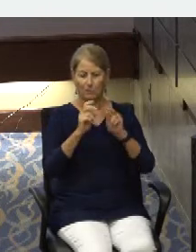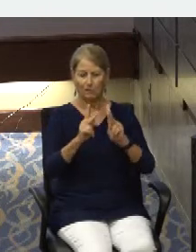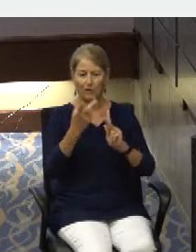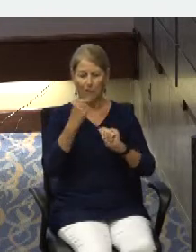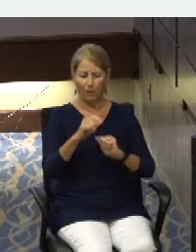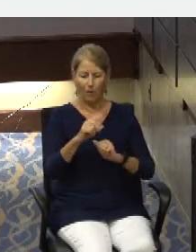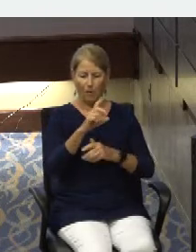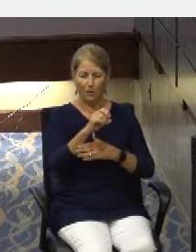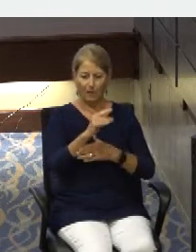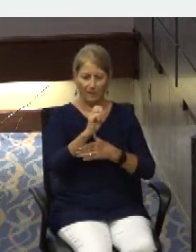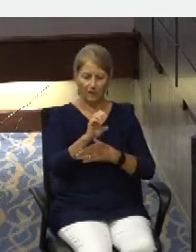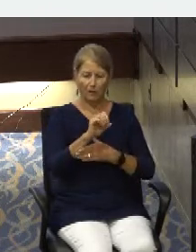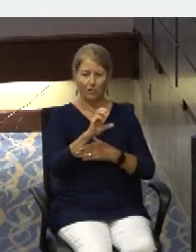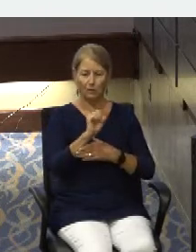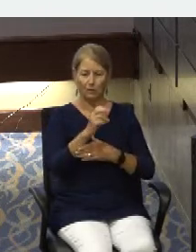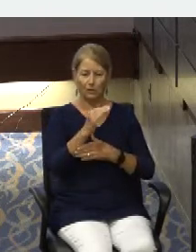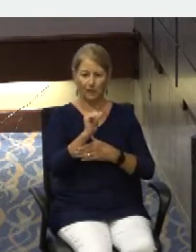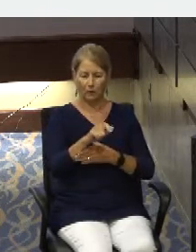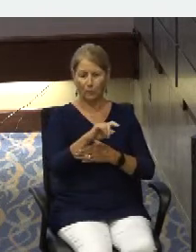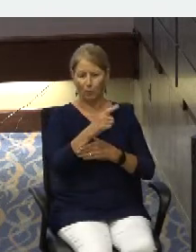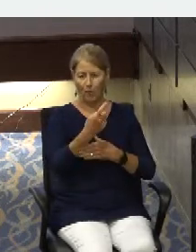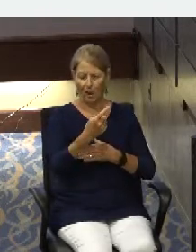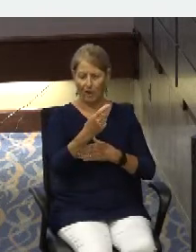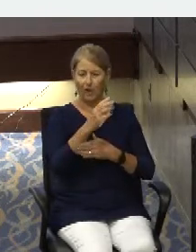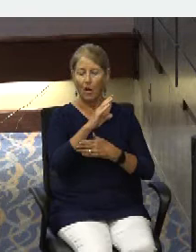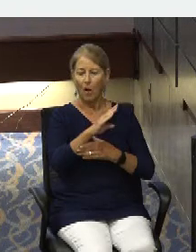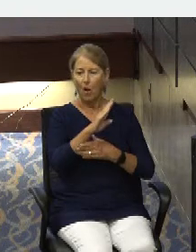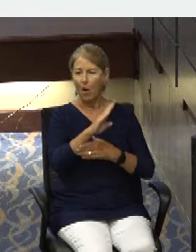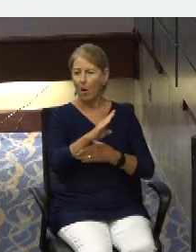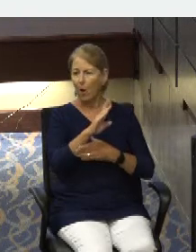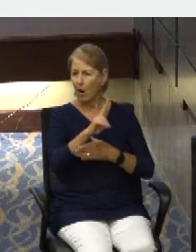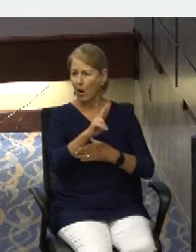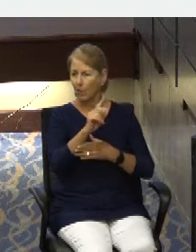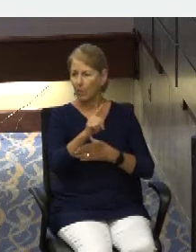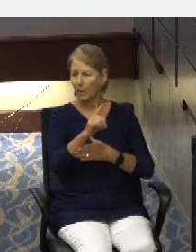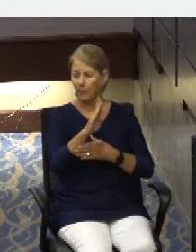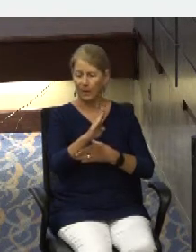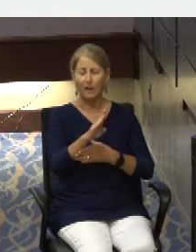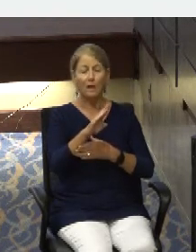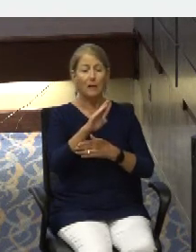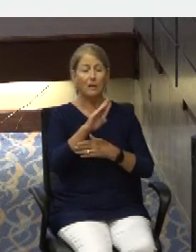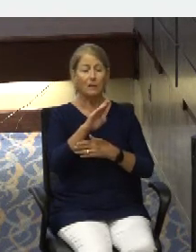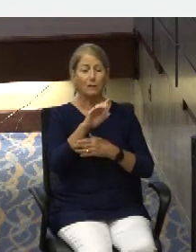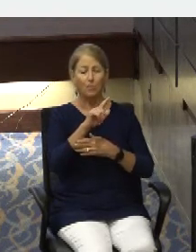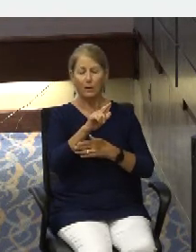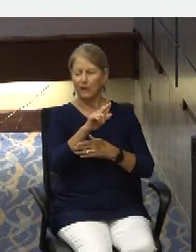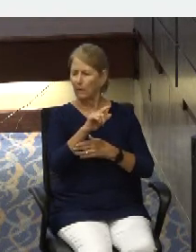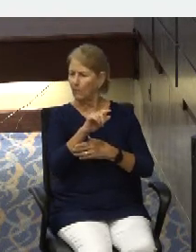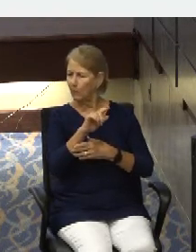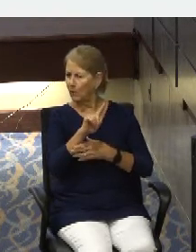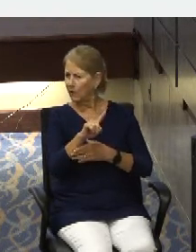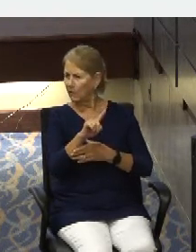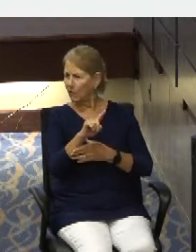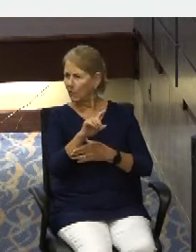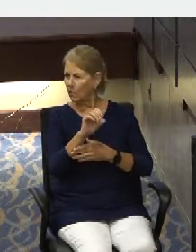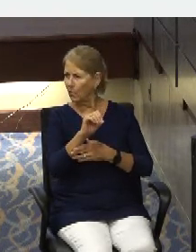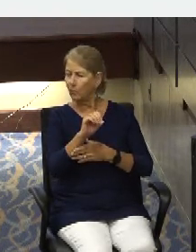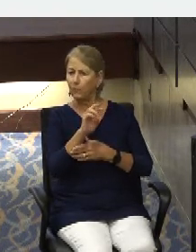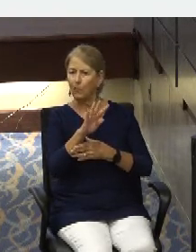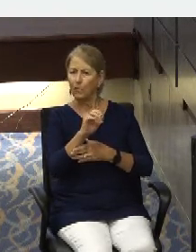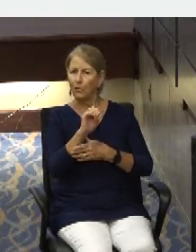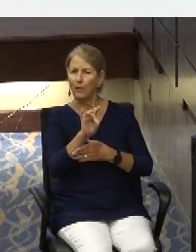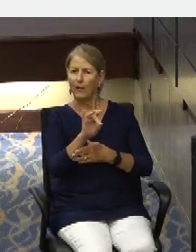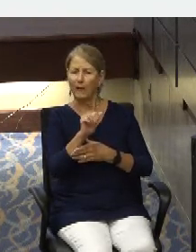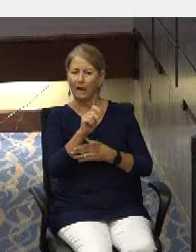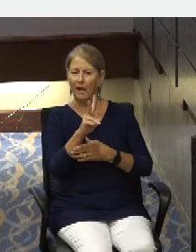Shelter 1 in an R1B district at 21084 Avenue. And again, this is a very